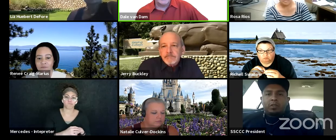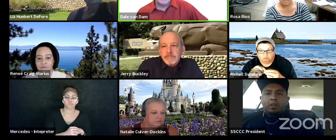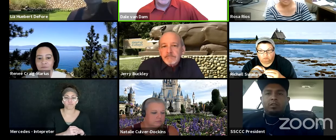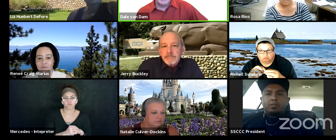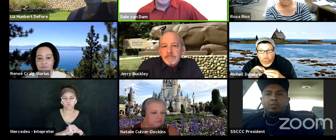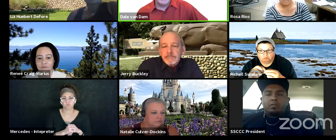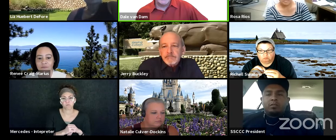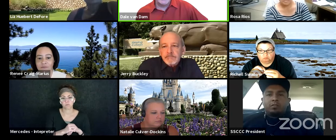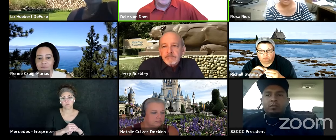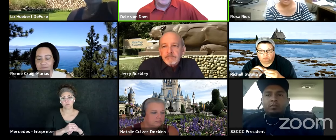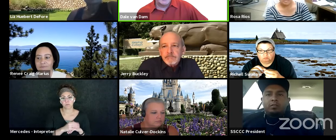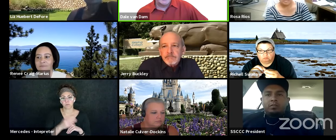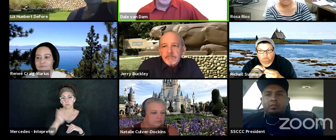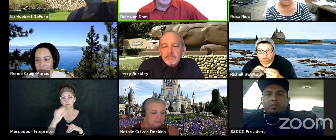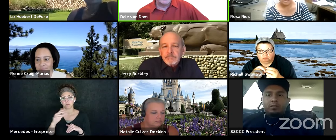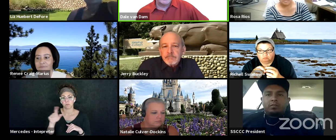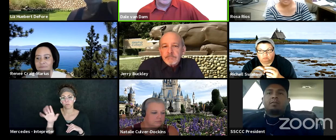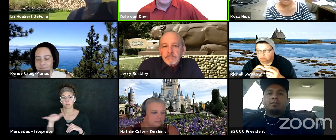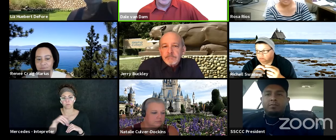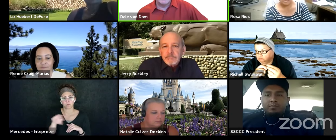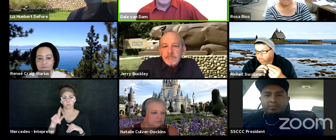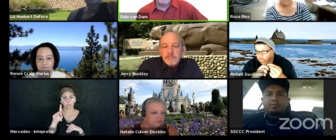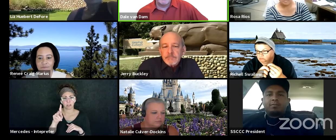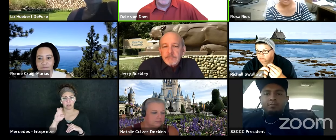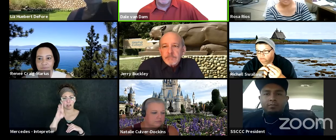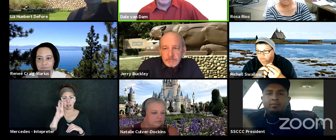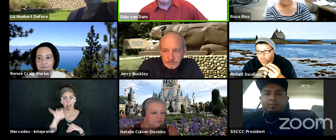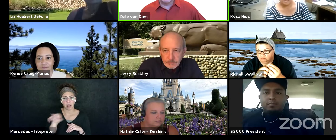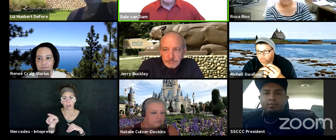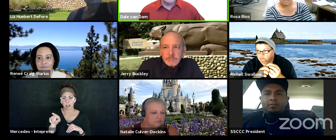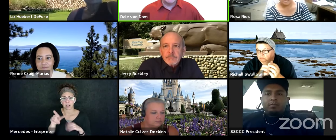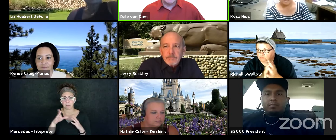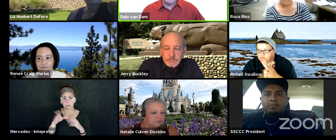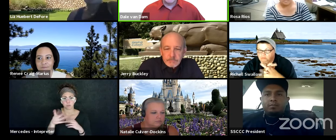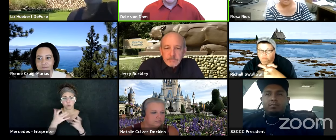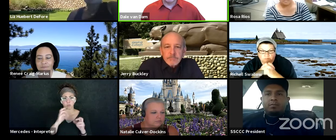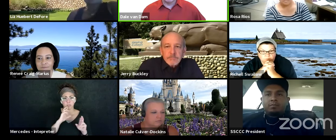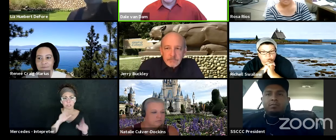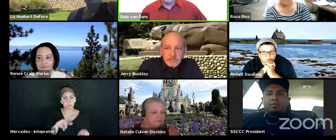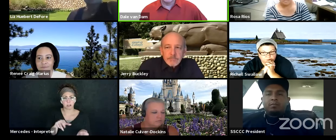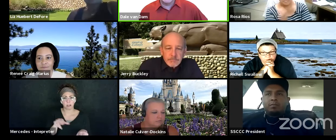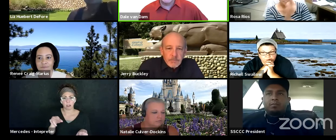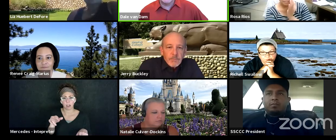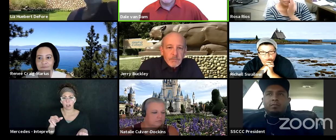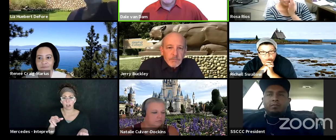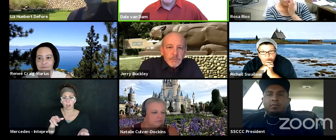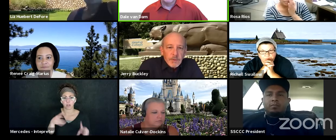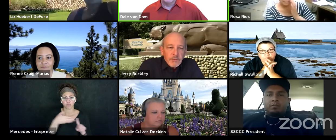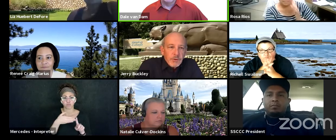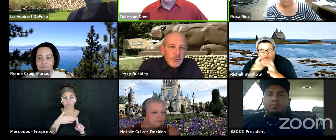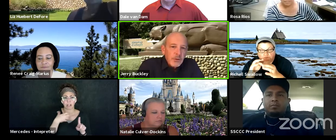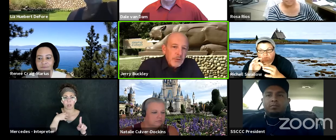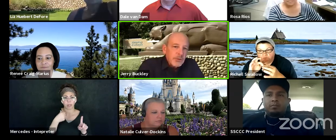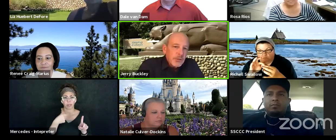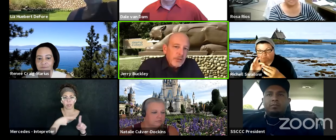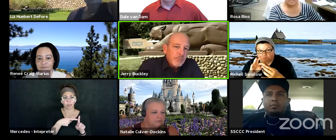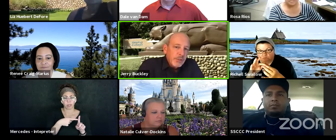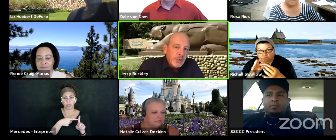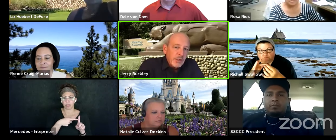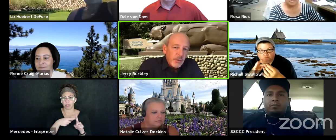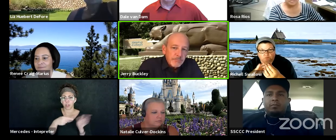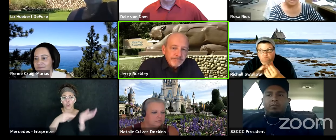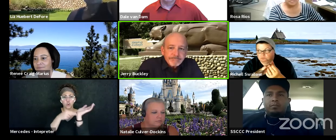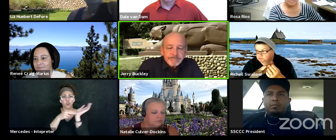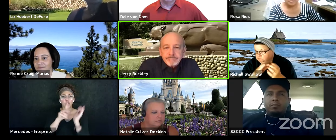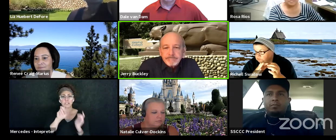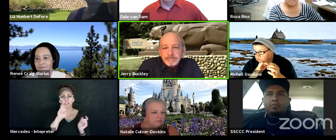Dr. Buckley, I see Kelly's online. She may want to respond specifically to the healthcare or the health questionnaire. Very good. Nurse Kelly, please